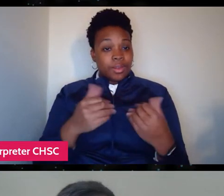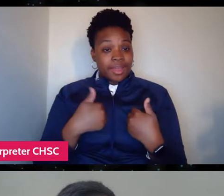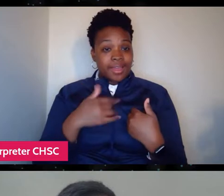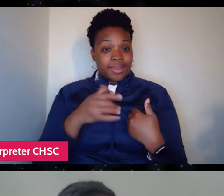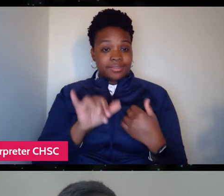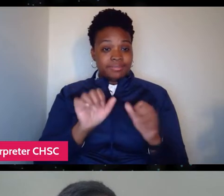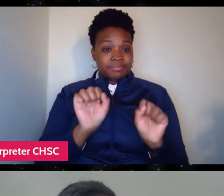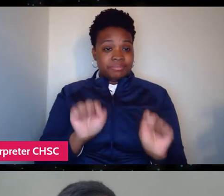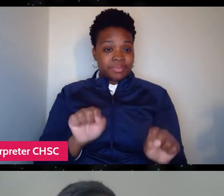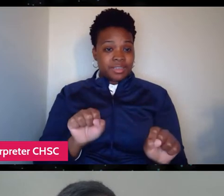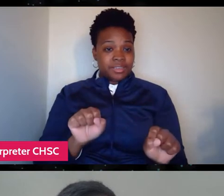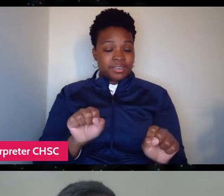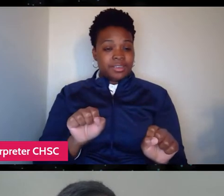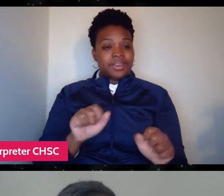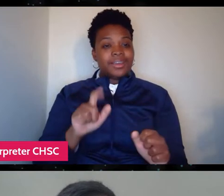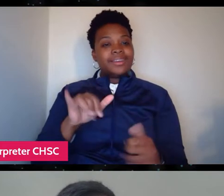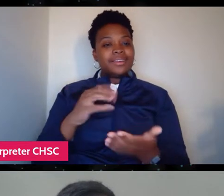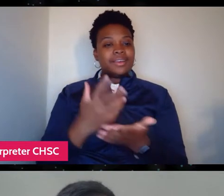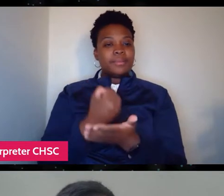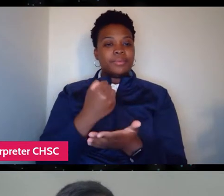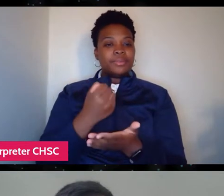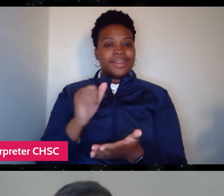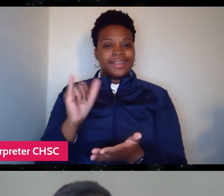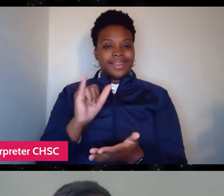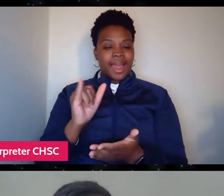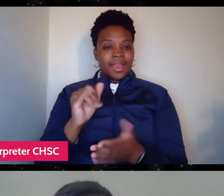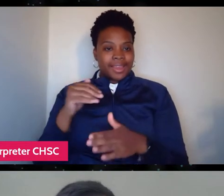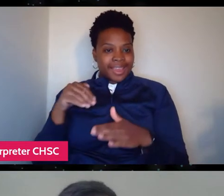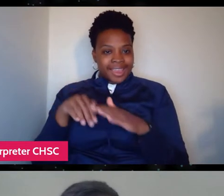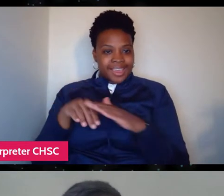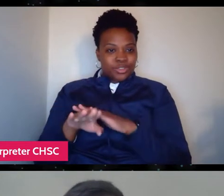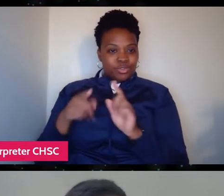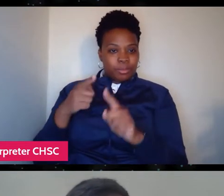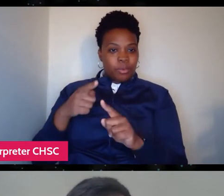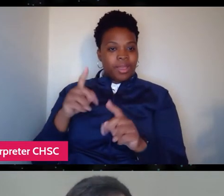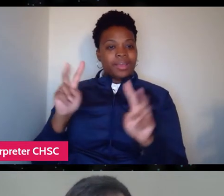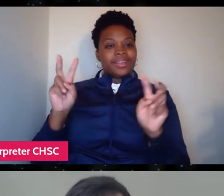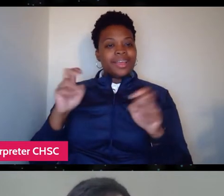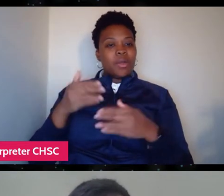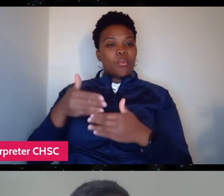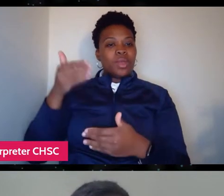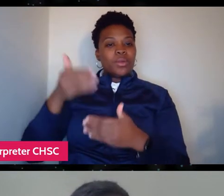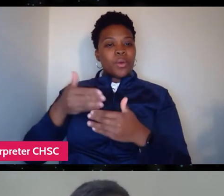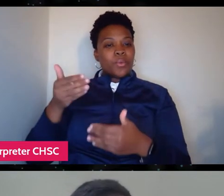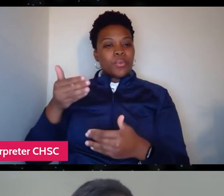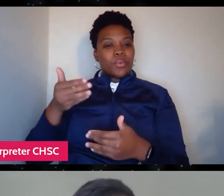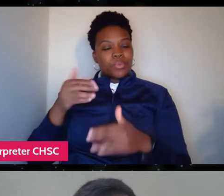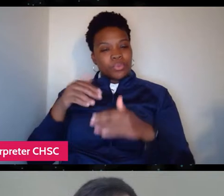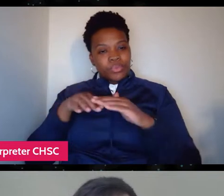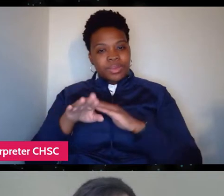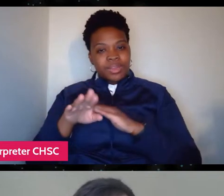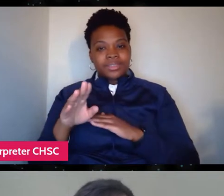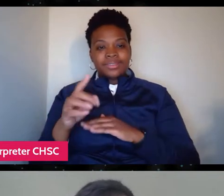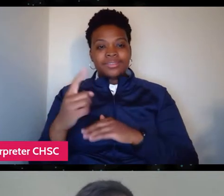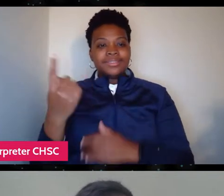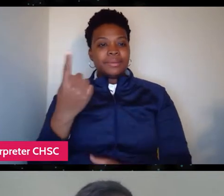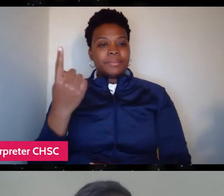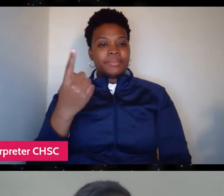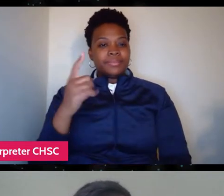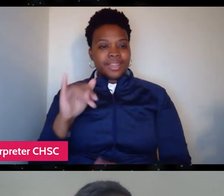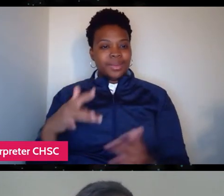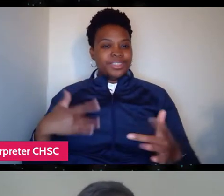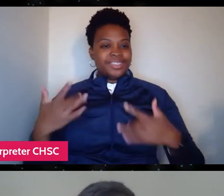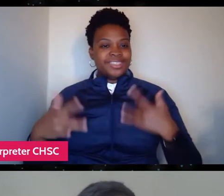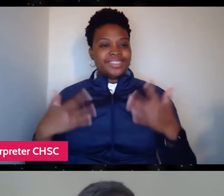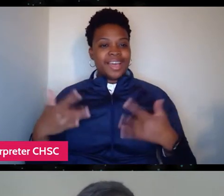possibility and was an opportunity, like an entry point, a window into something that was